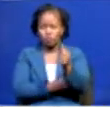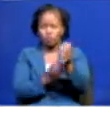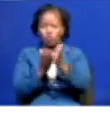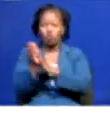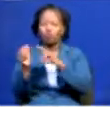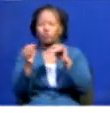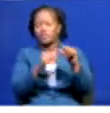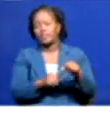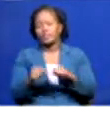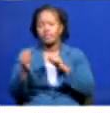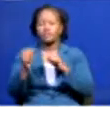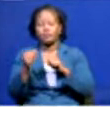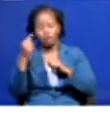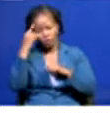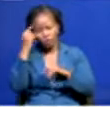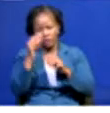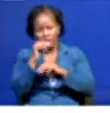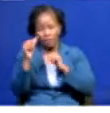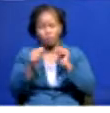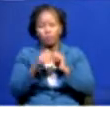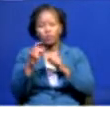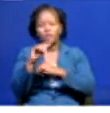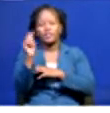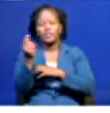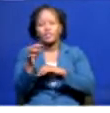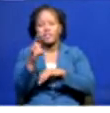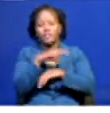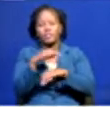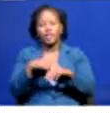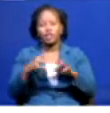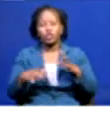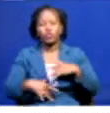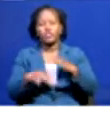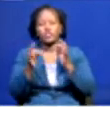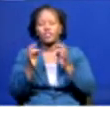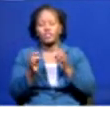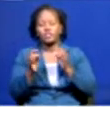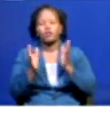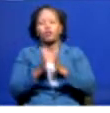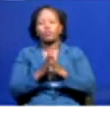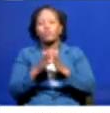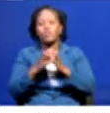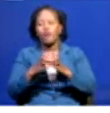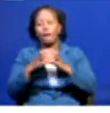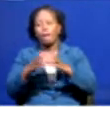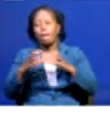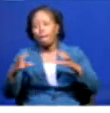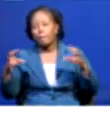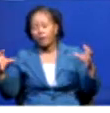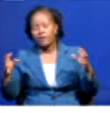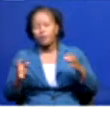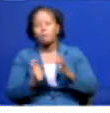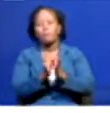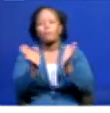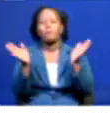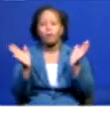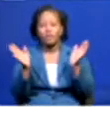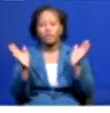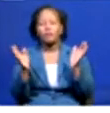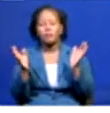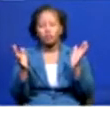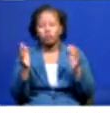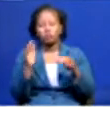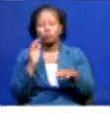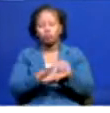thought in pursuit of Kenya's national interest within a broader, more dynamic, complex,